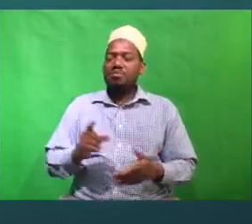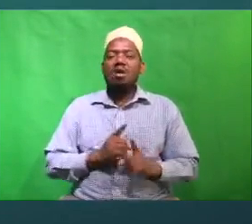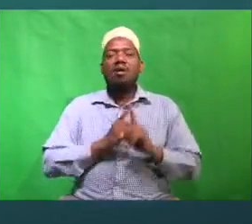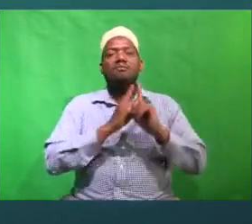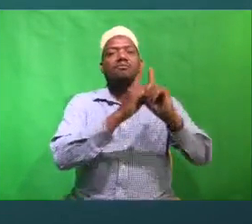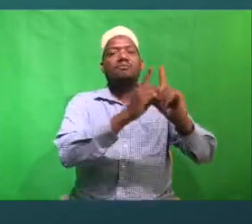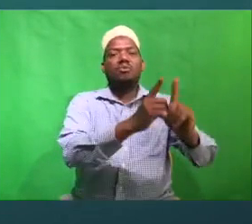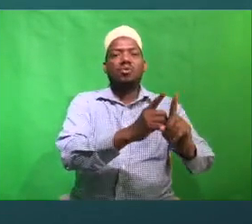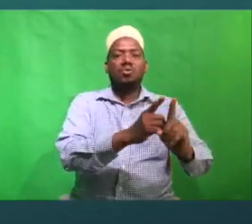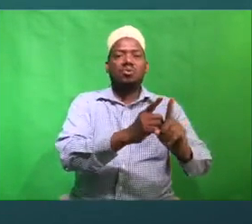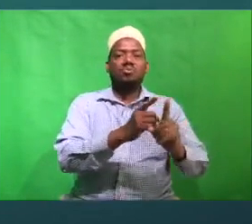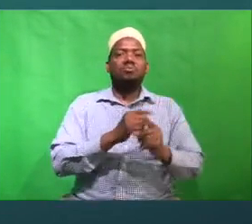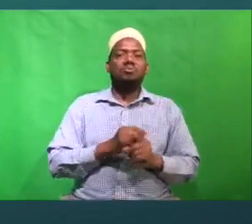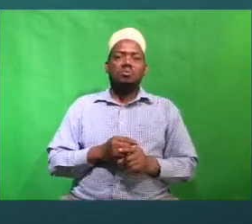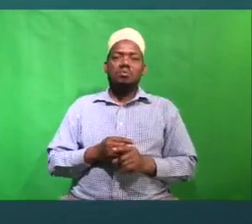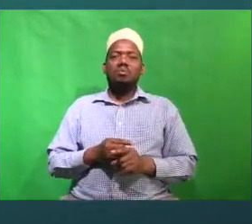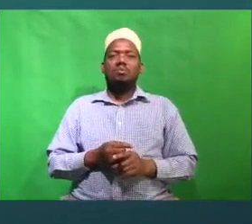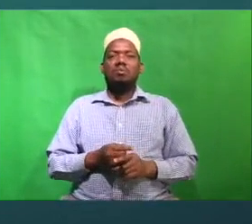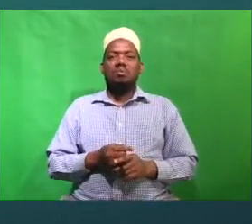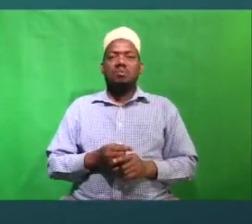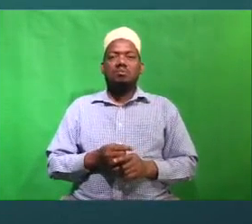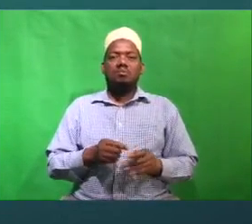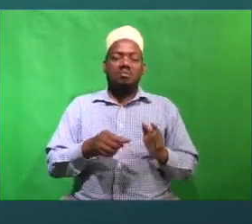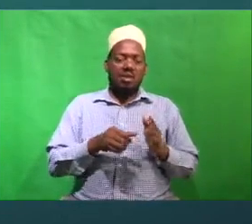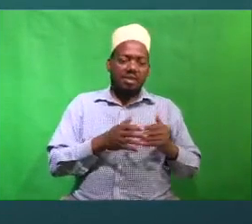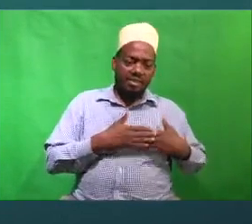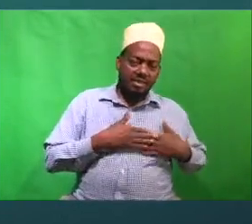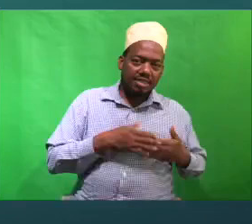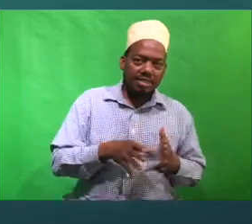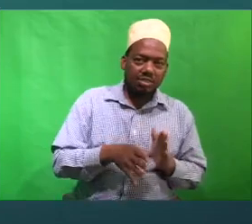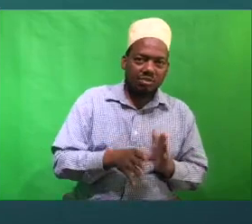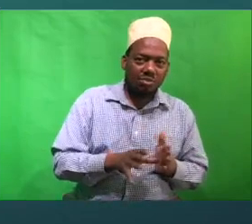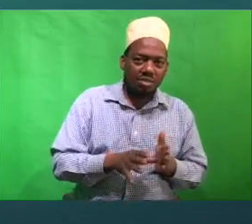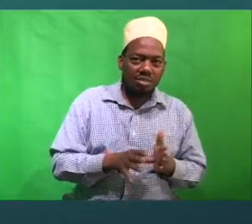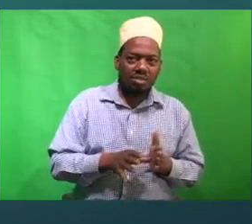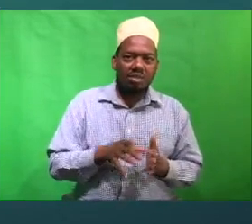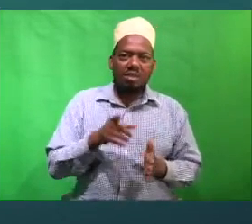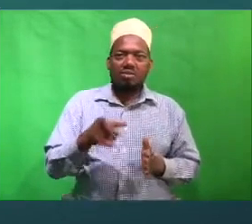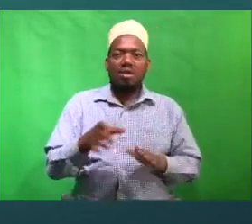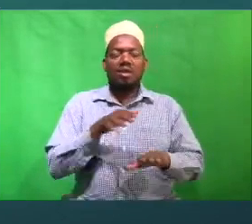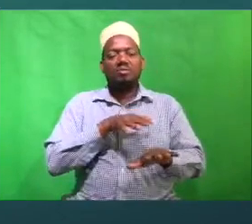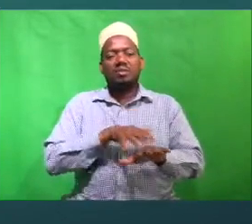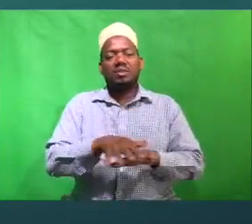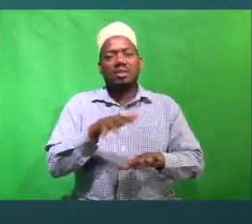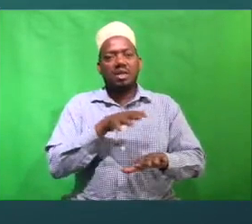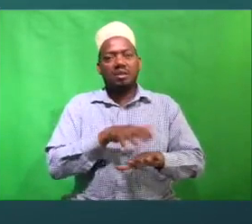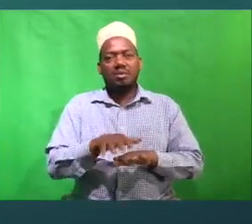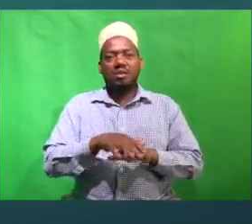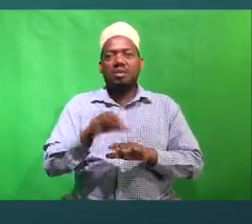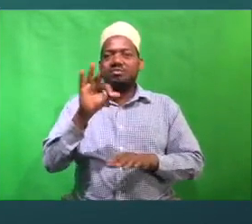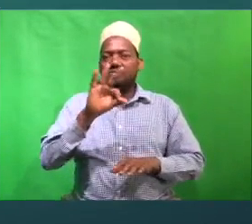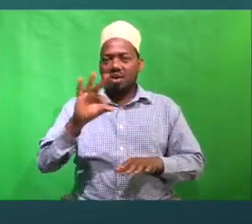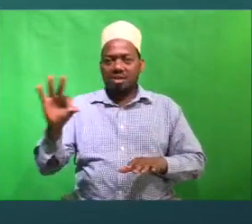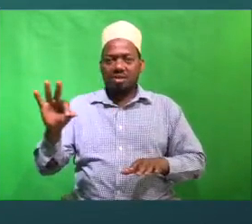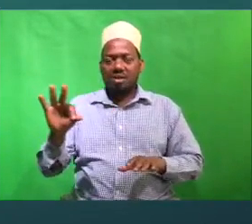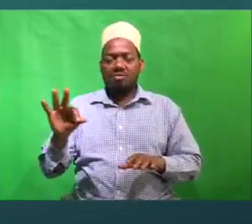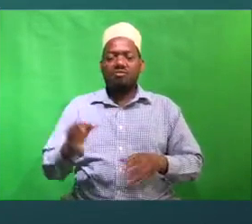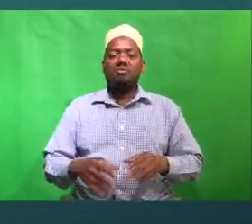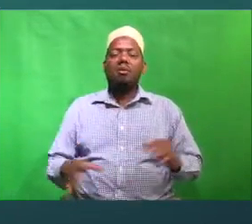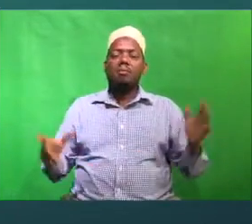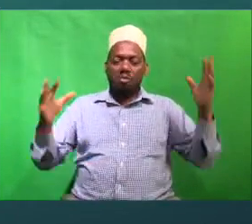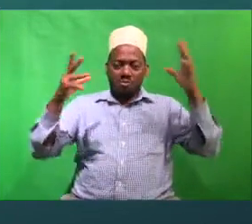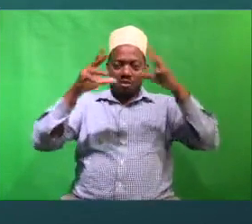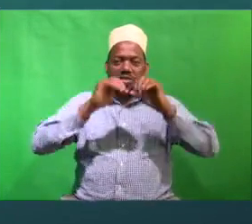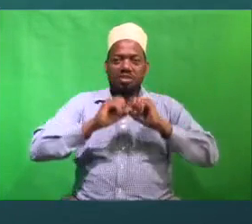follow employment opportunity. Also, my dear student, is yet we are describing the factor for population